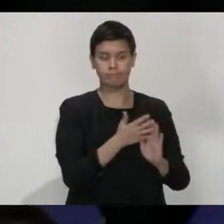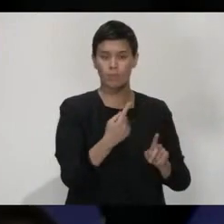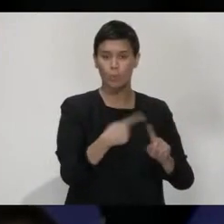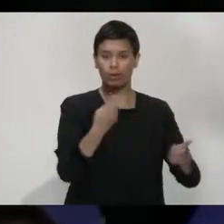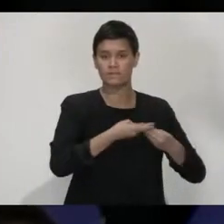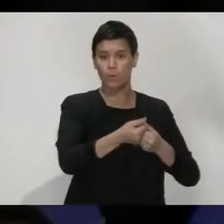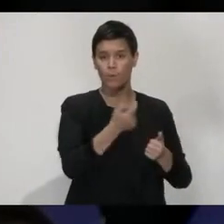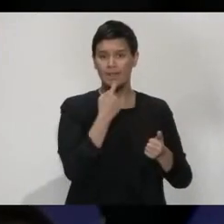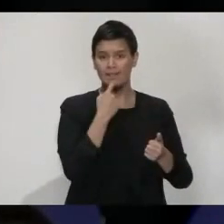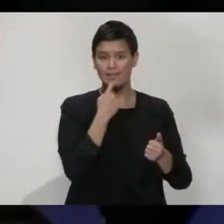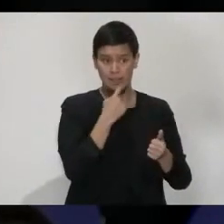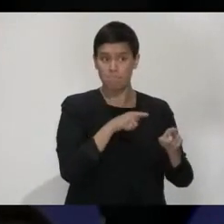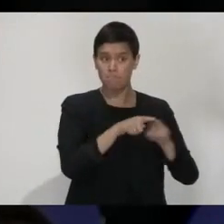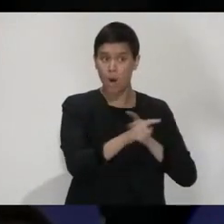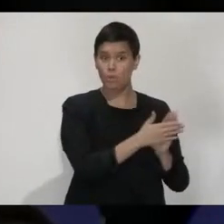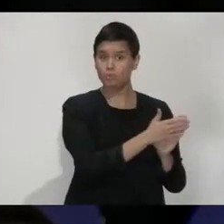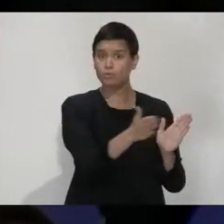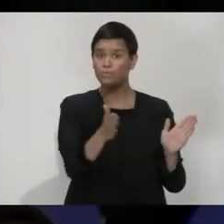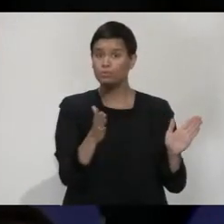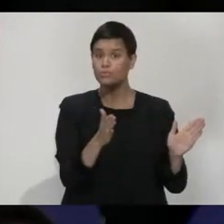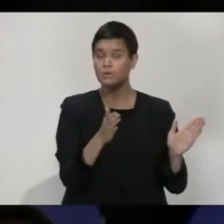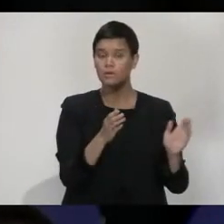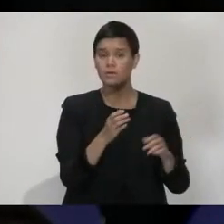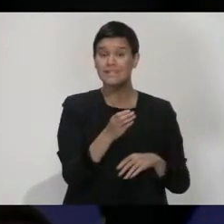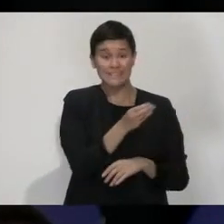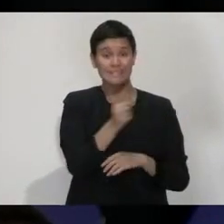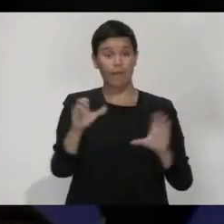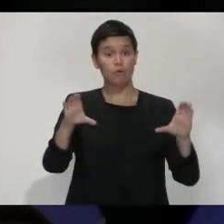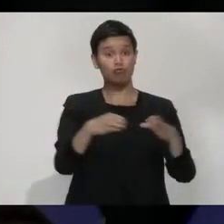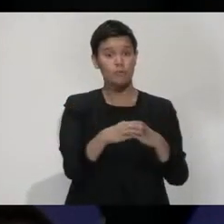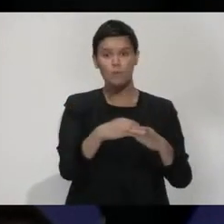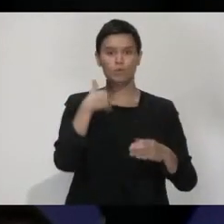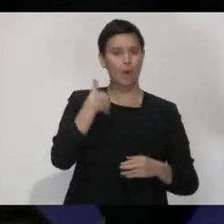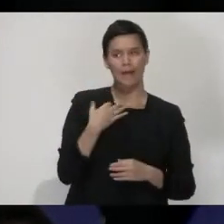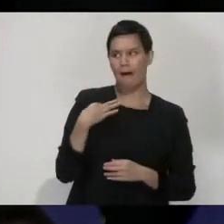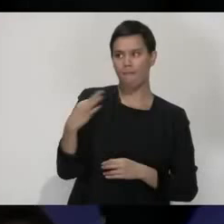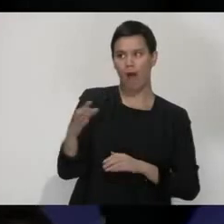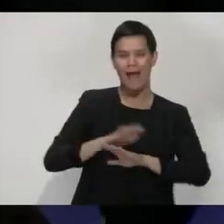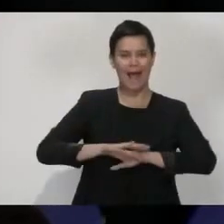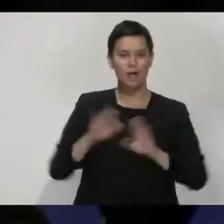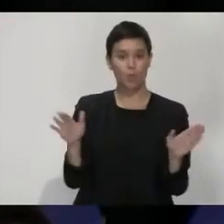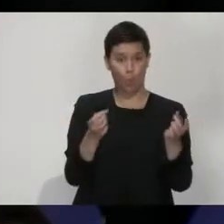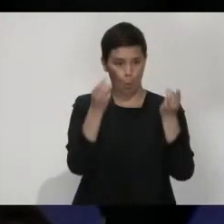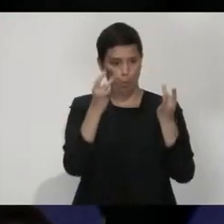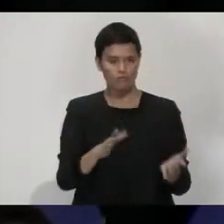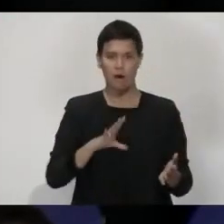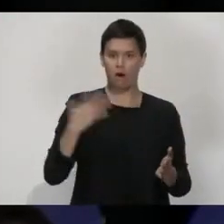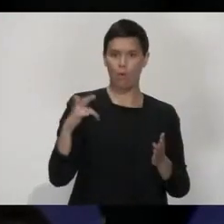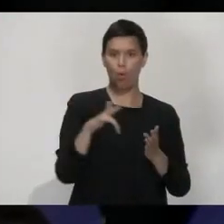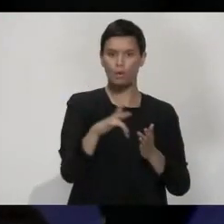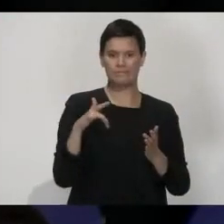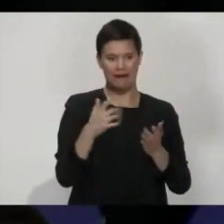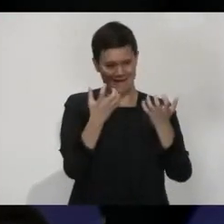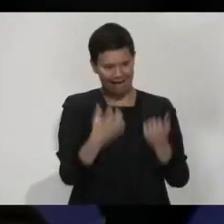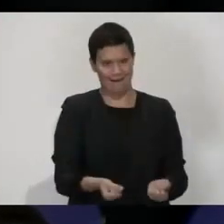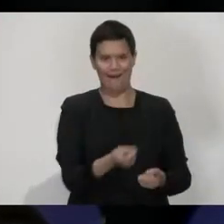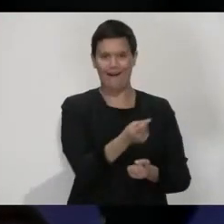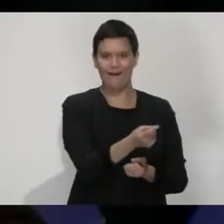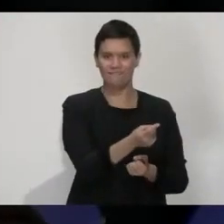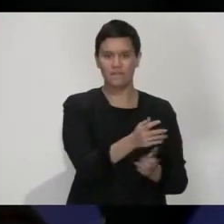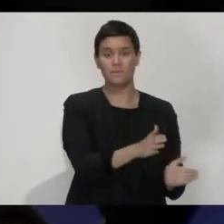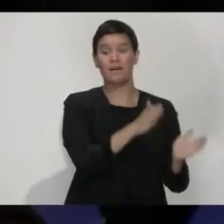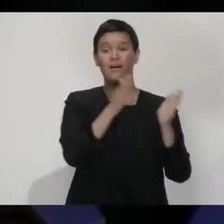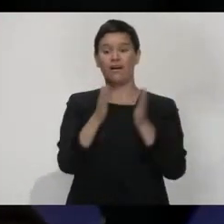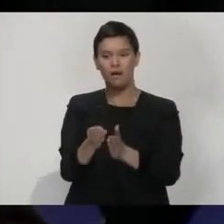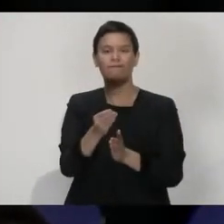a large number of classes of people, didn't need an exemption at all. But obviously, this is the first time that we've put in place regional